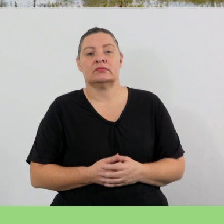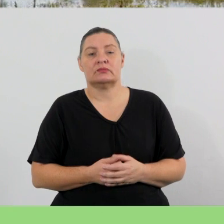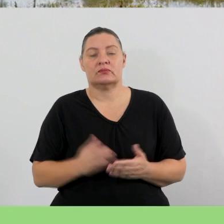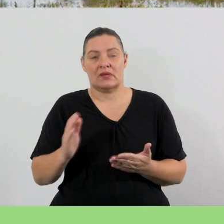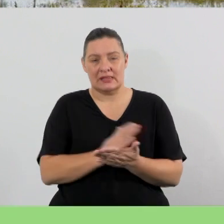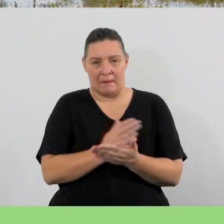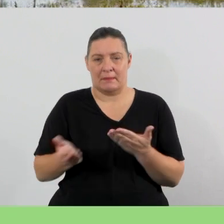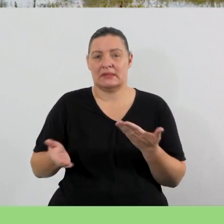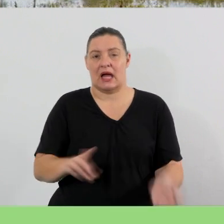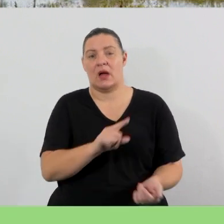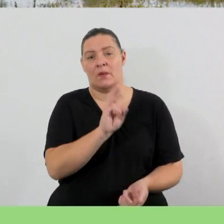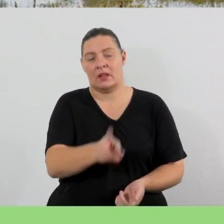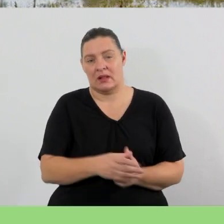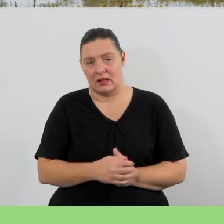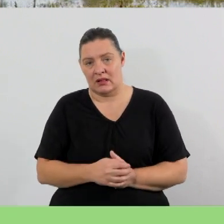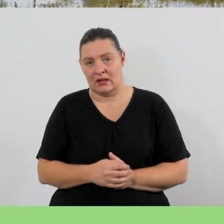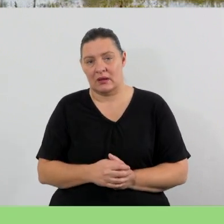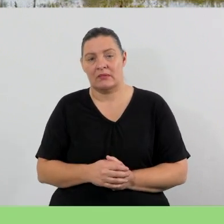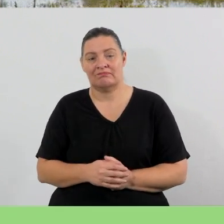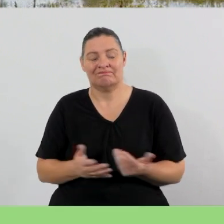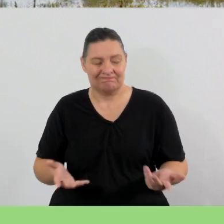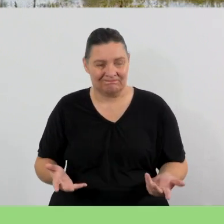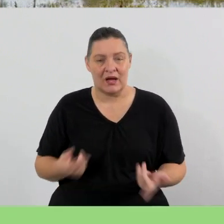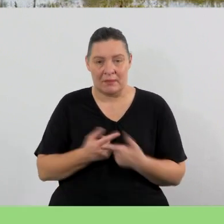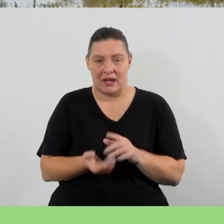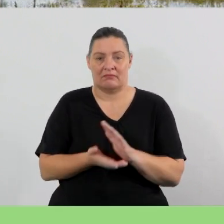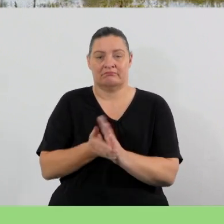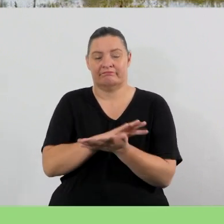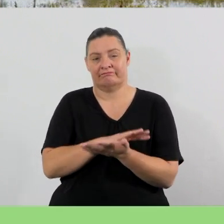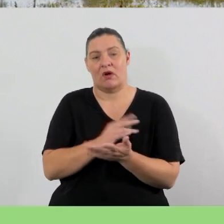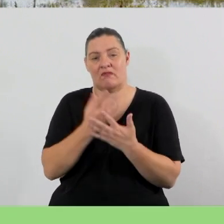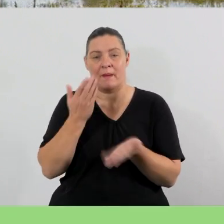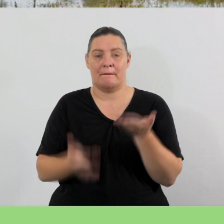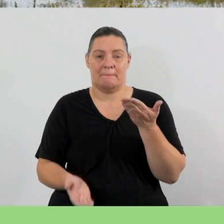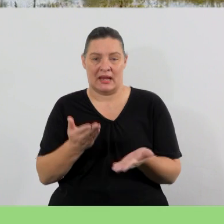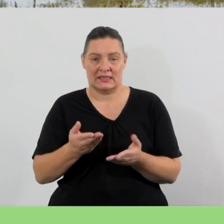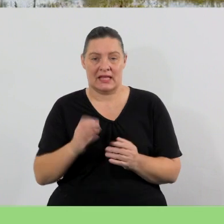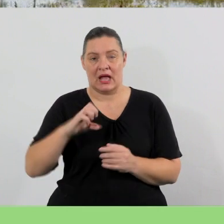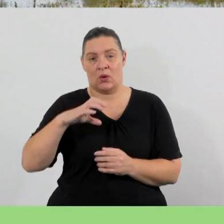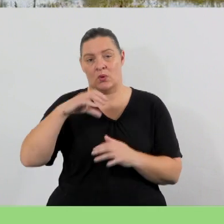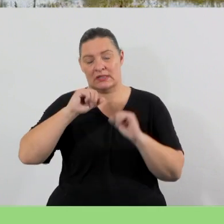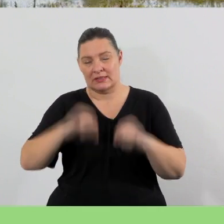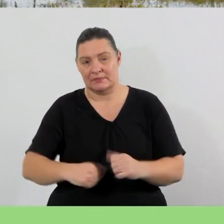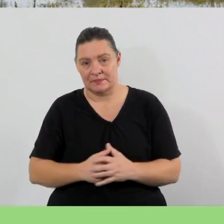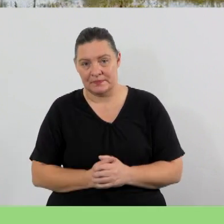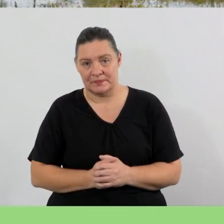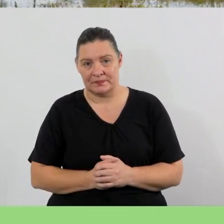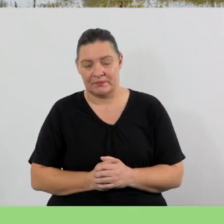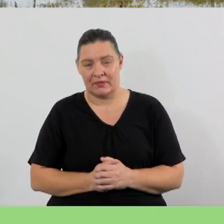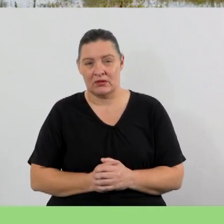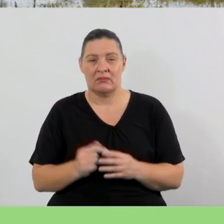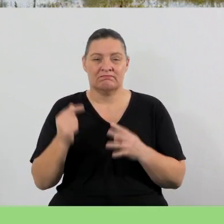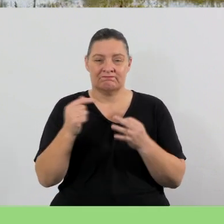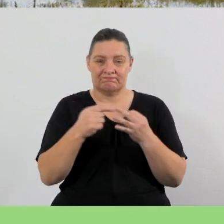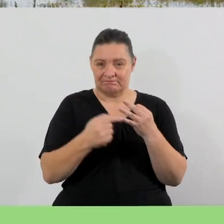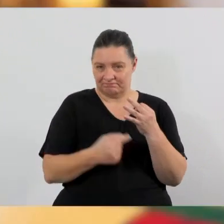then some will die, which contributes to the disruption of the balance in the ecosystem. So